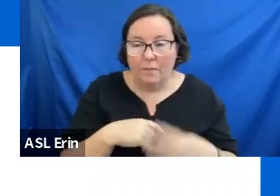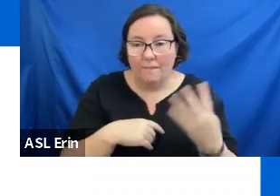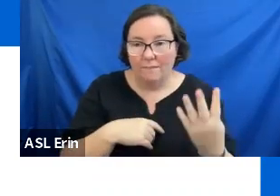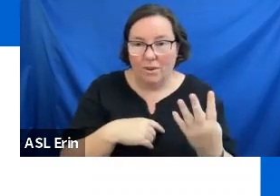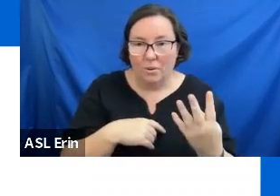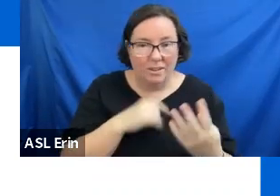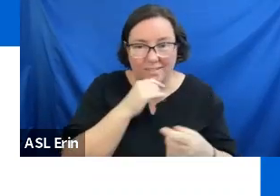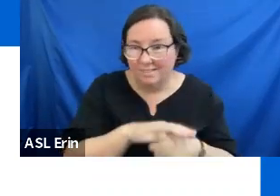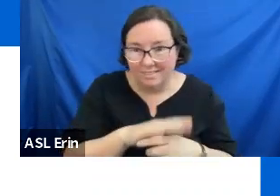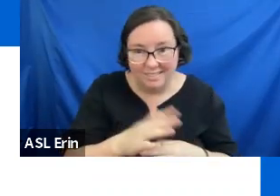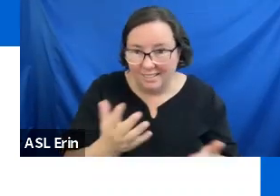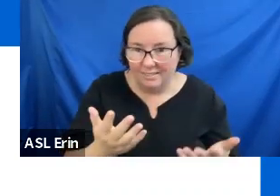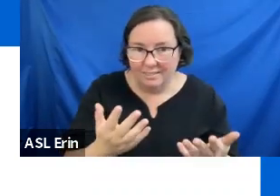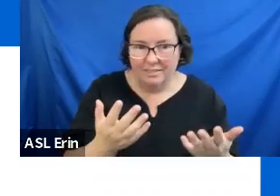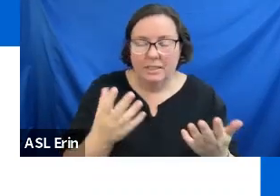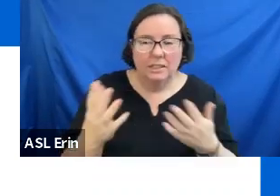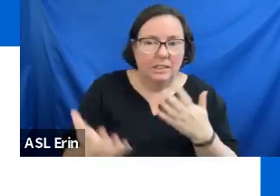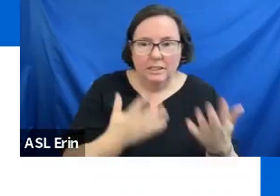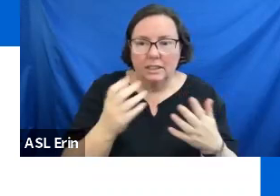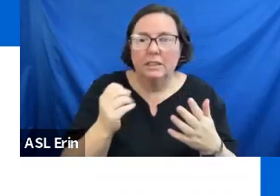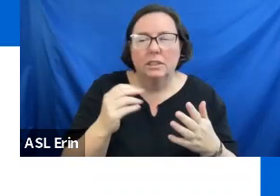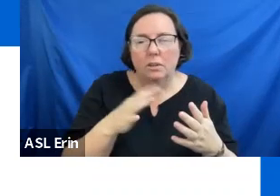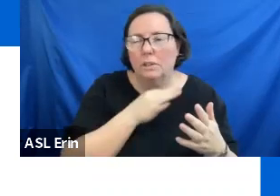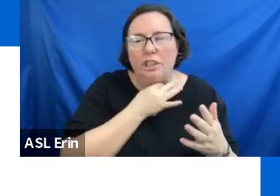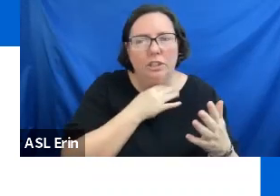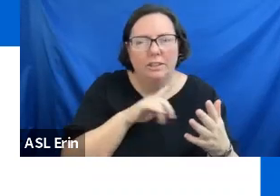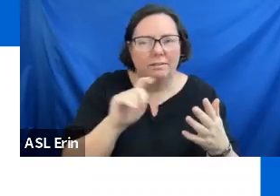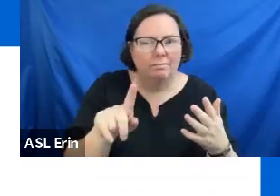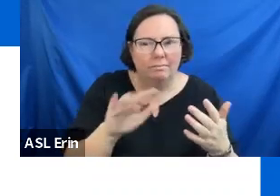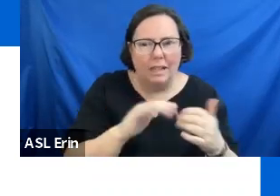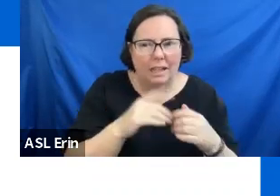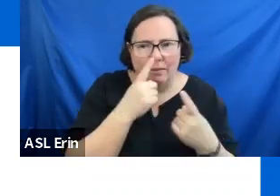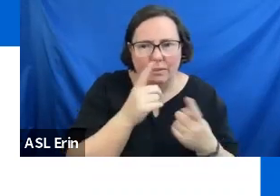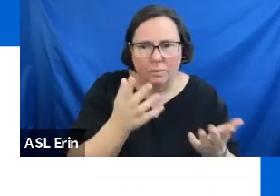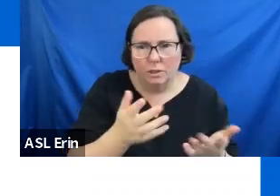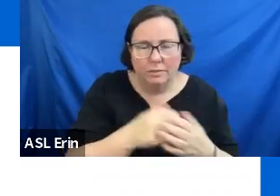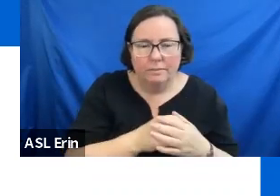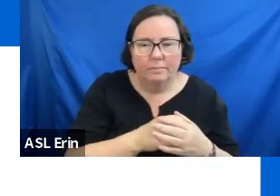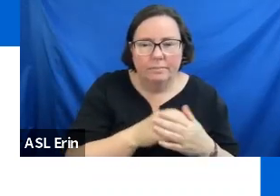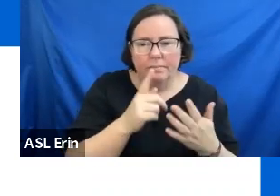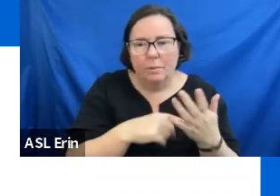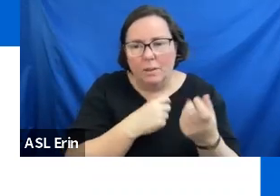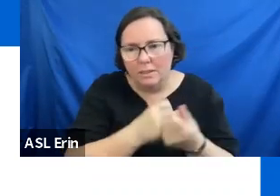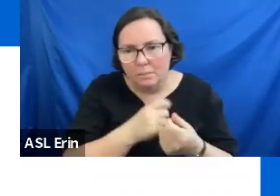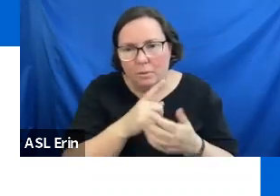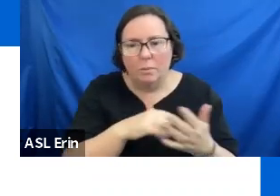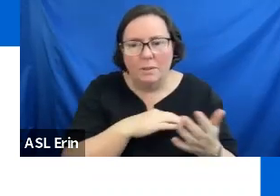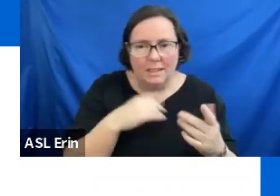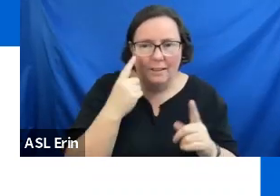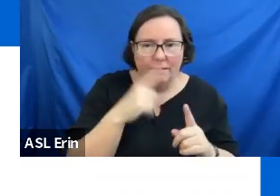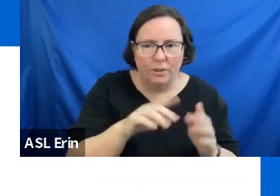appropriate in such a setting. So just curious what kind of supports and staffing we'll be doing for those students to